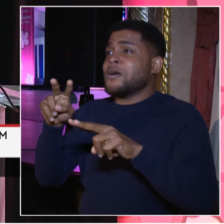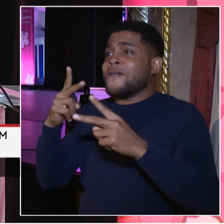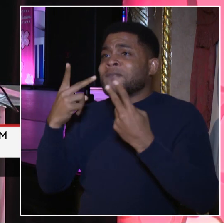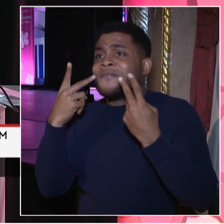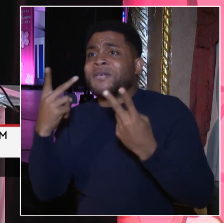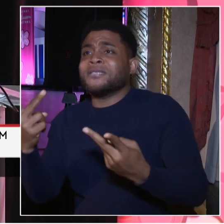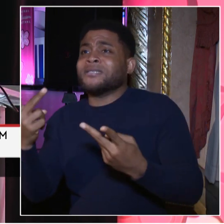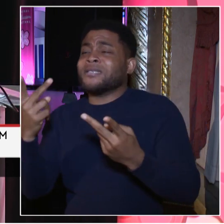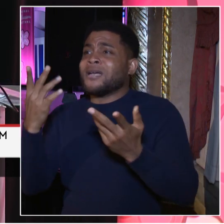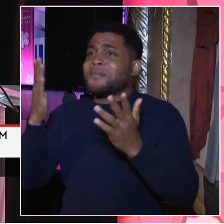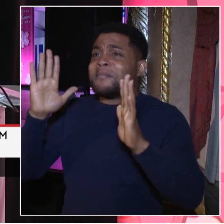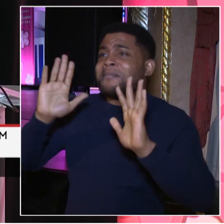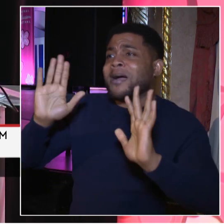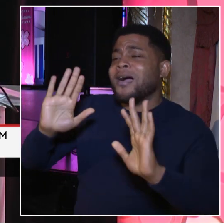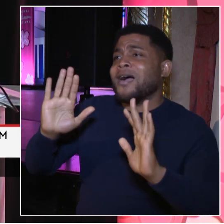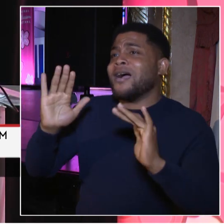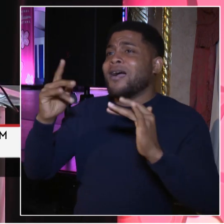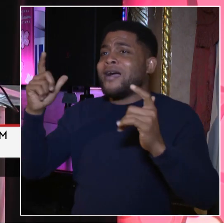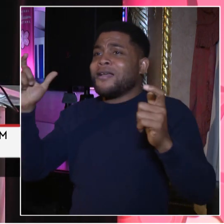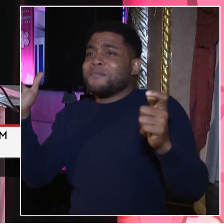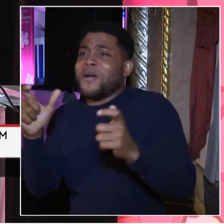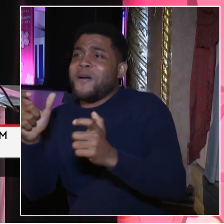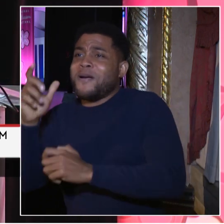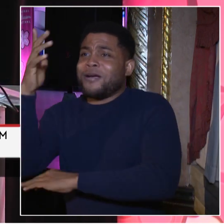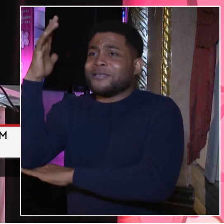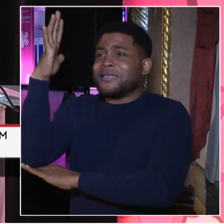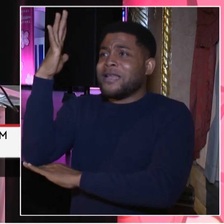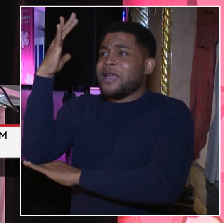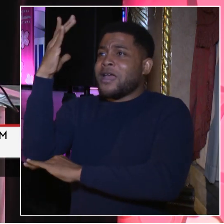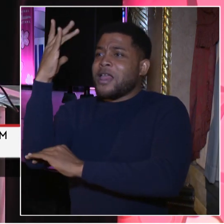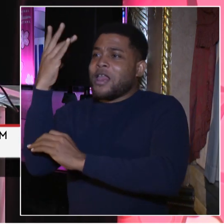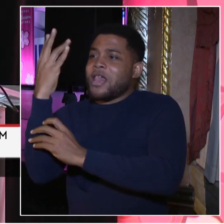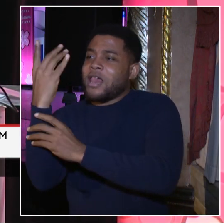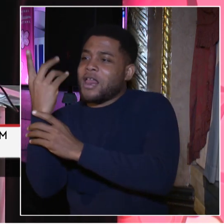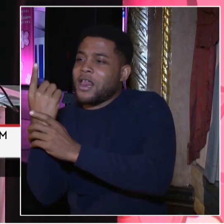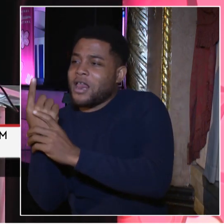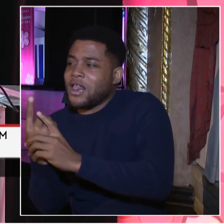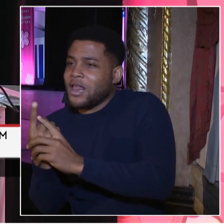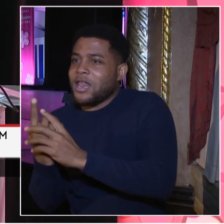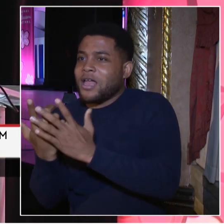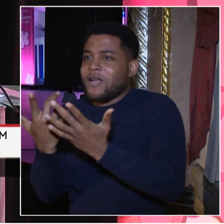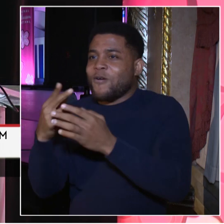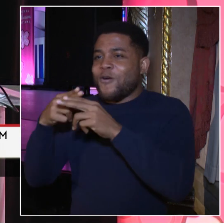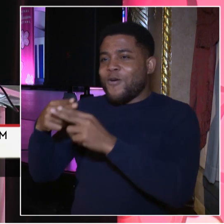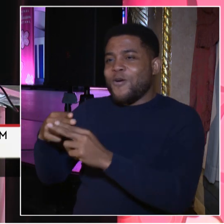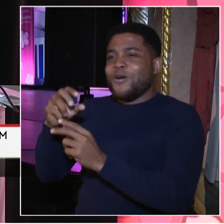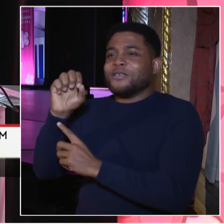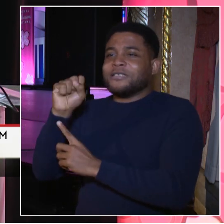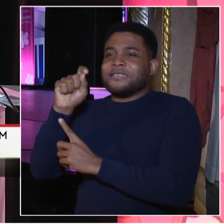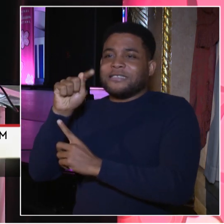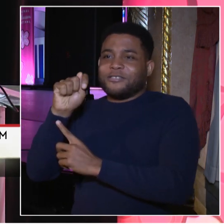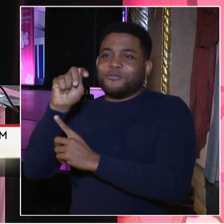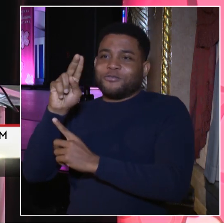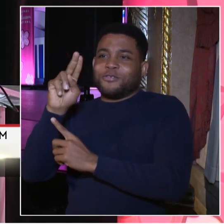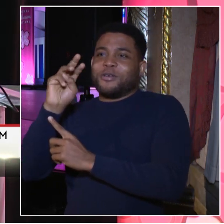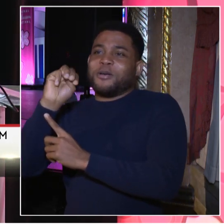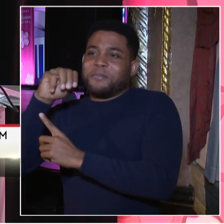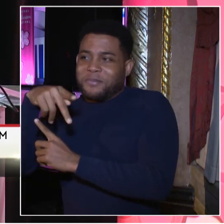of the cherry blossom trees along the tidal basin. Affectionately, we call them Stumpy.